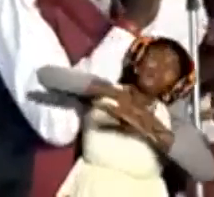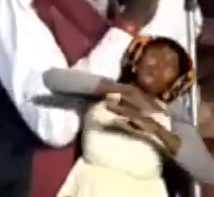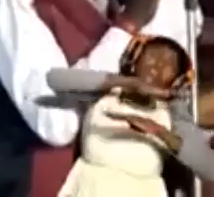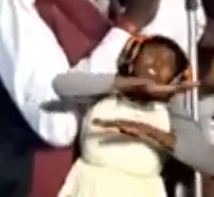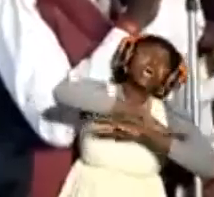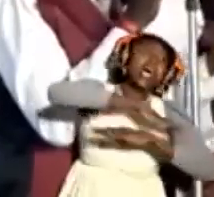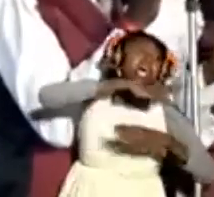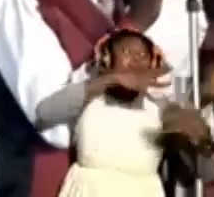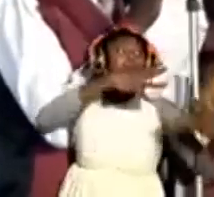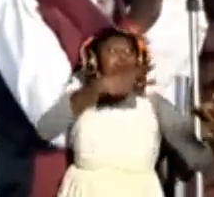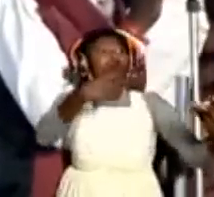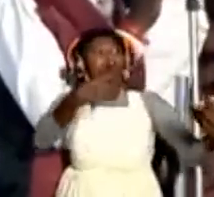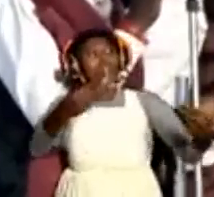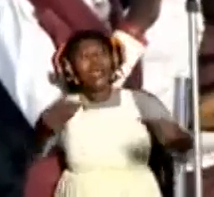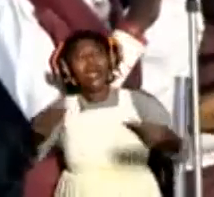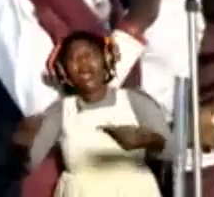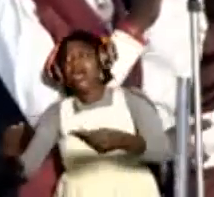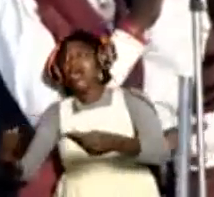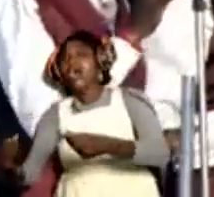take a step out.